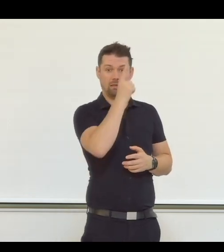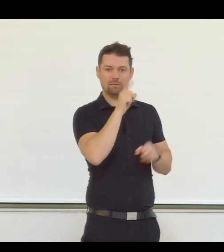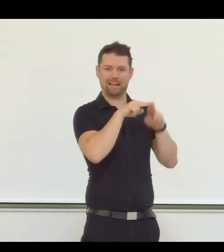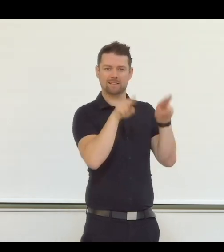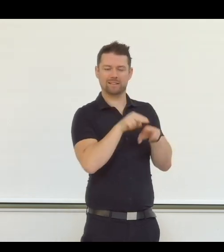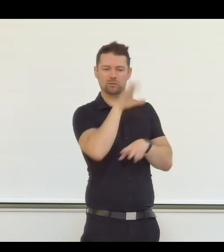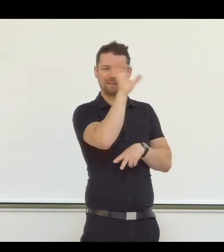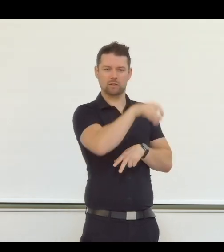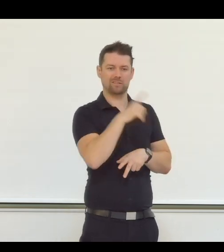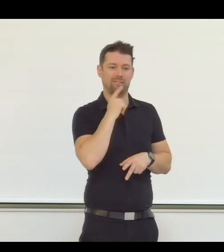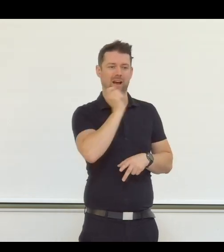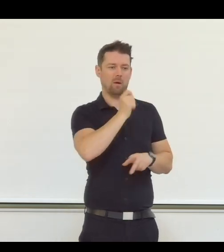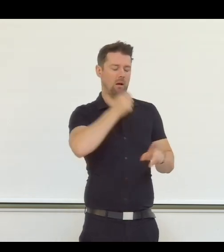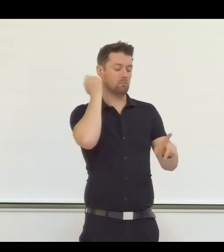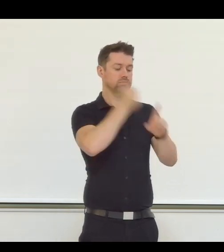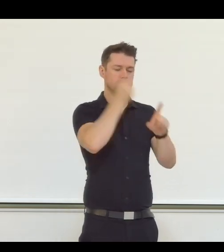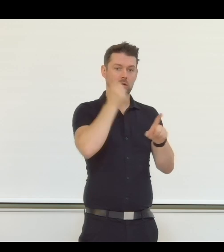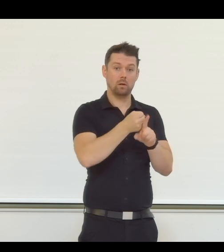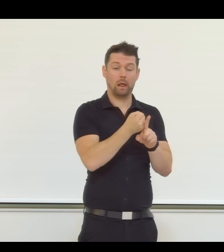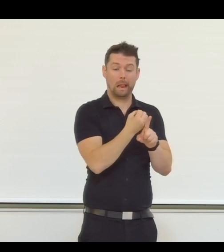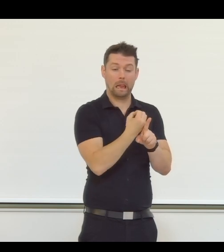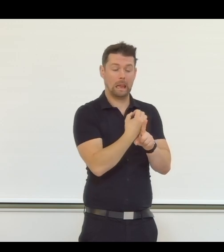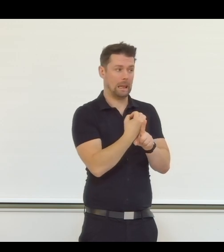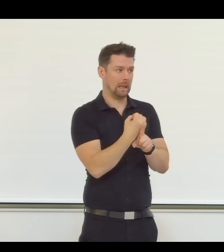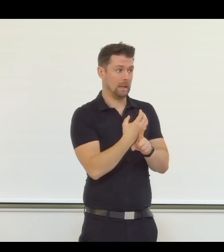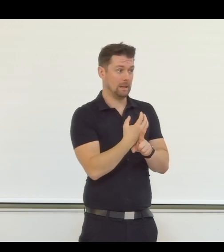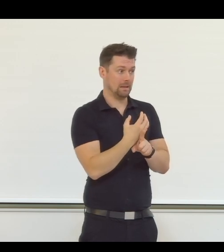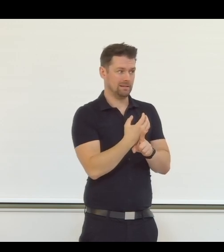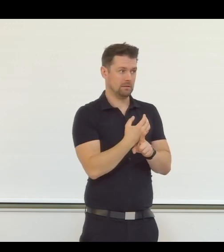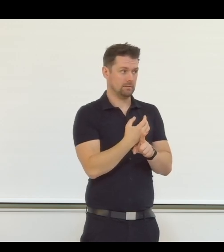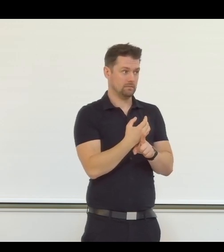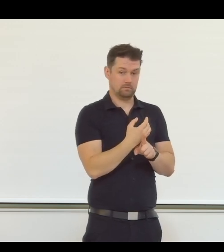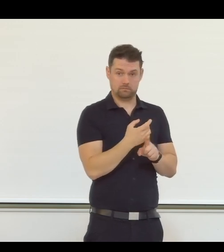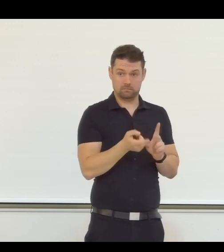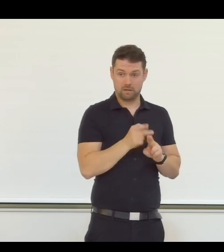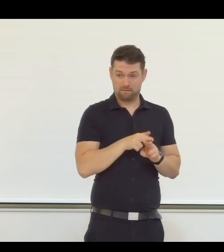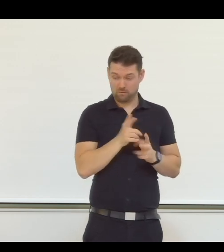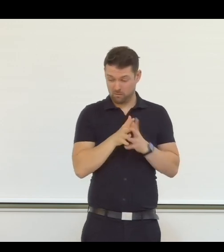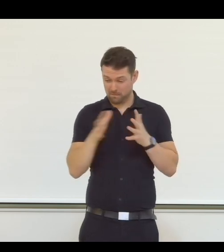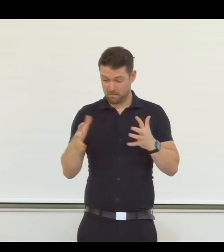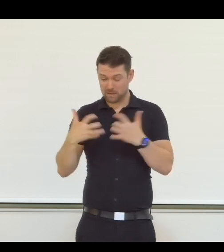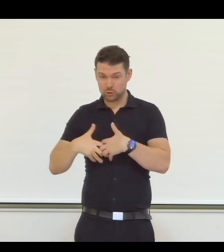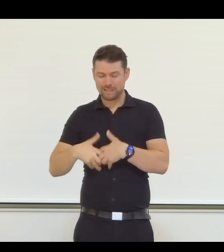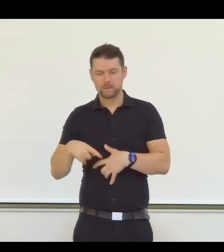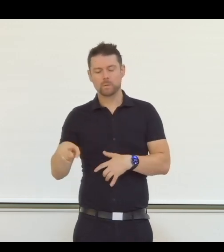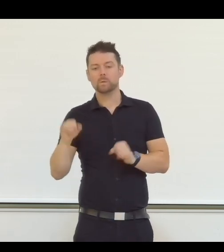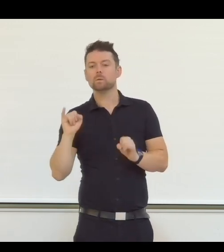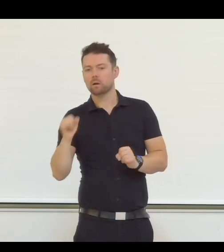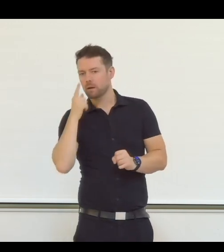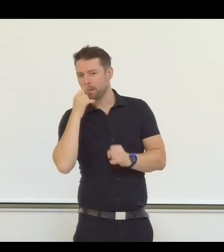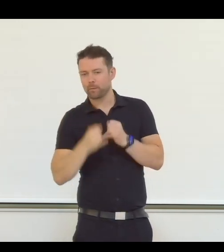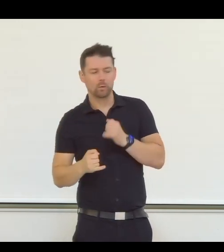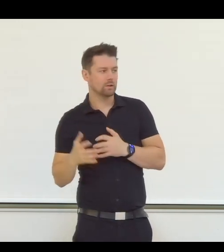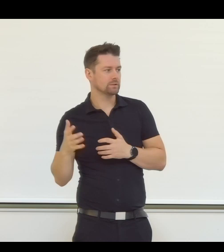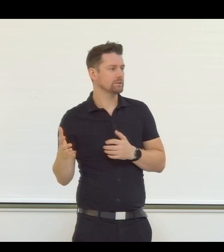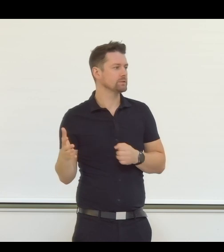But I think once you get into manual labor, this is the first thing you're going to damage is your fingers, and that's actually the most important tool that we have astronauts up there. So I think also this